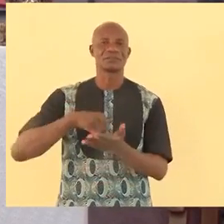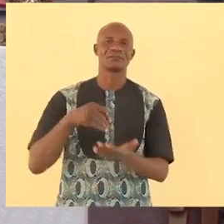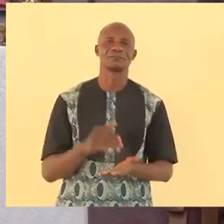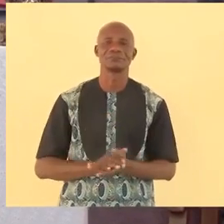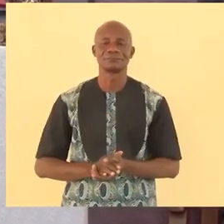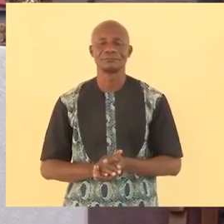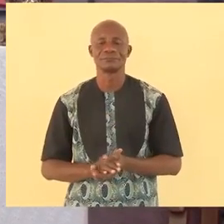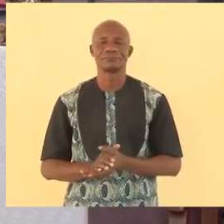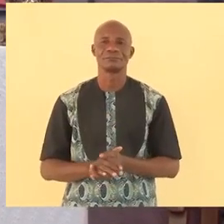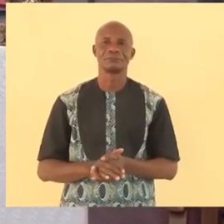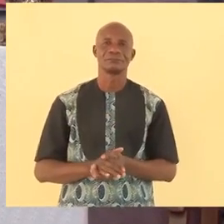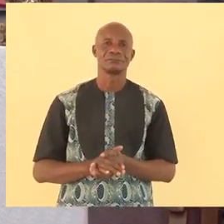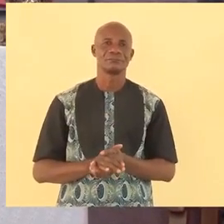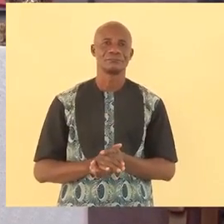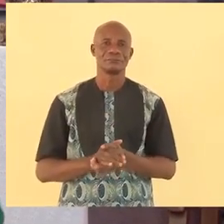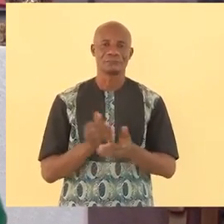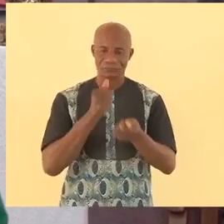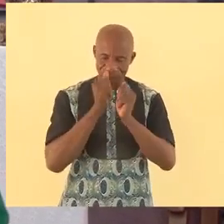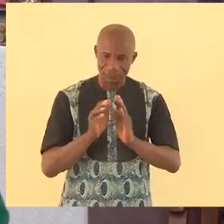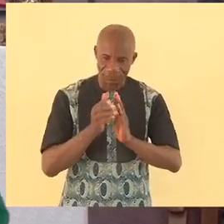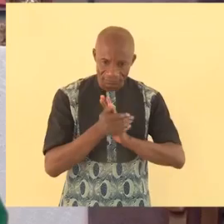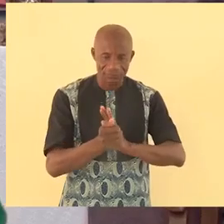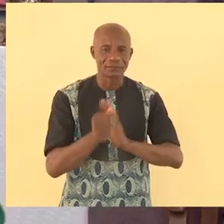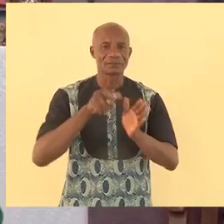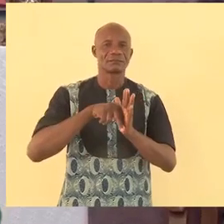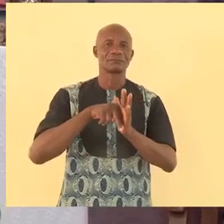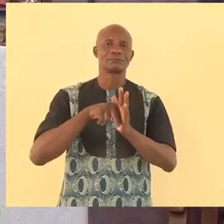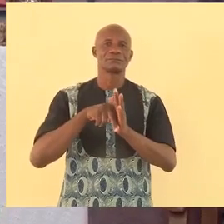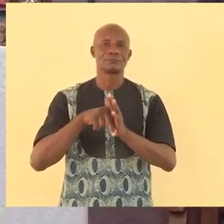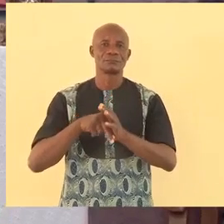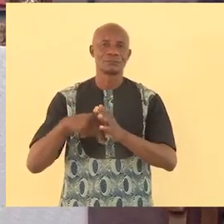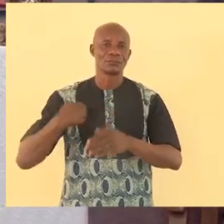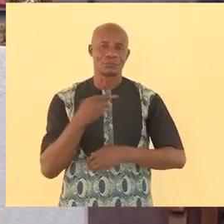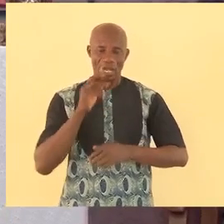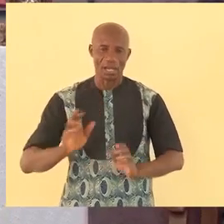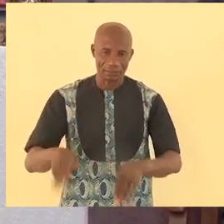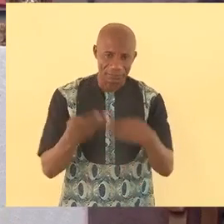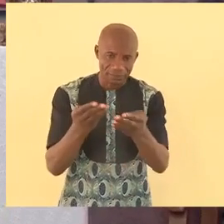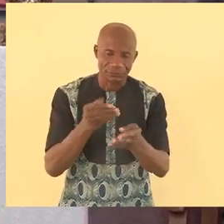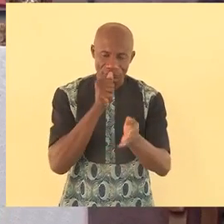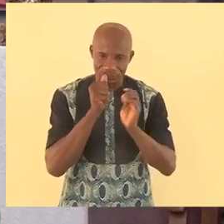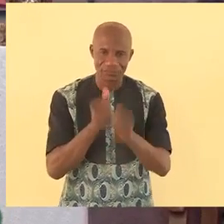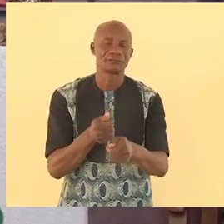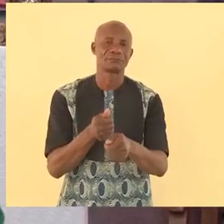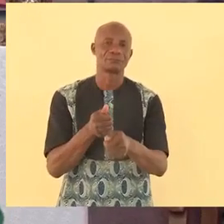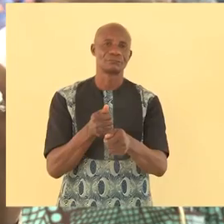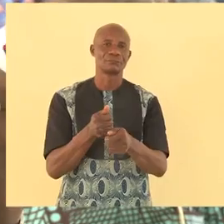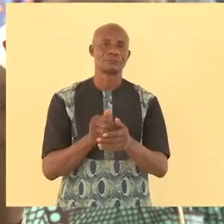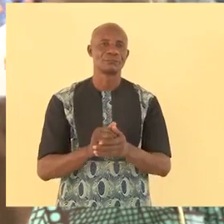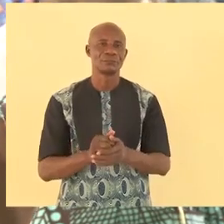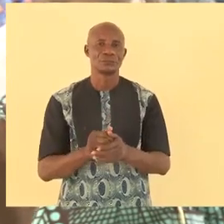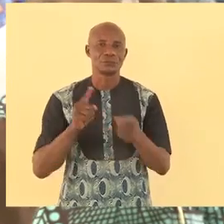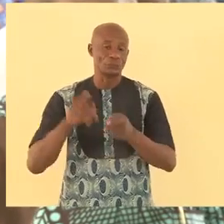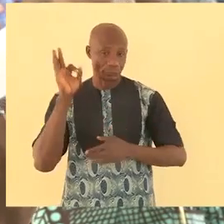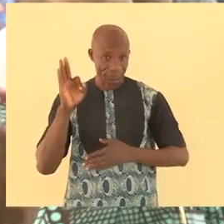longer enjoy it, okay, and so on. And your giftedness, you know, we are given gifts. You know, some of us give